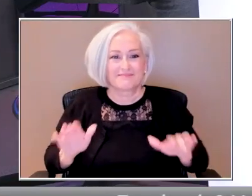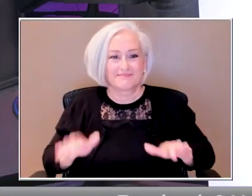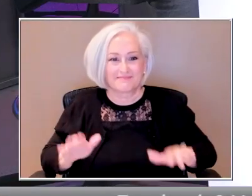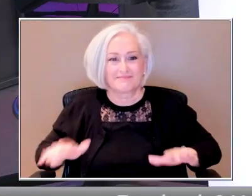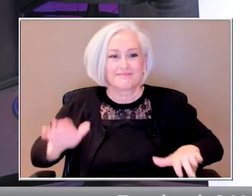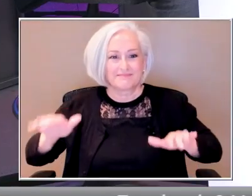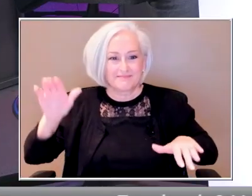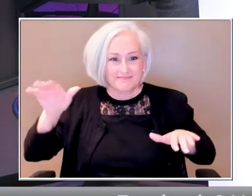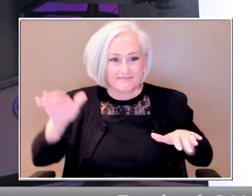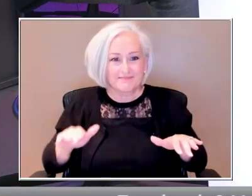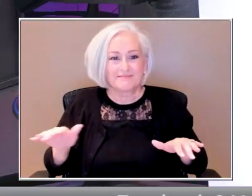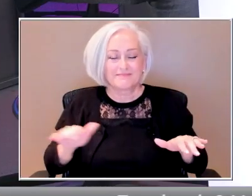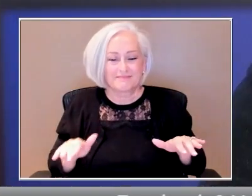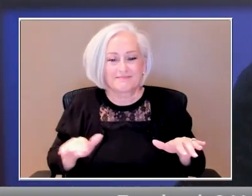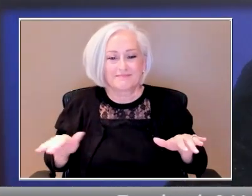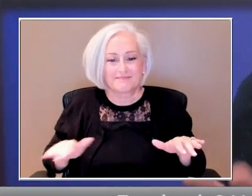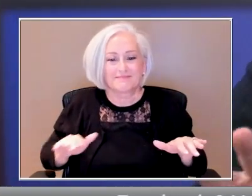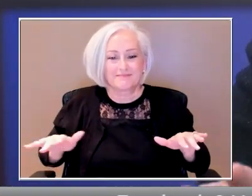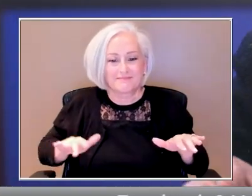Yo.